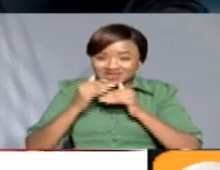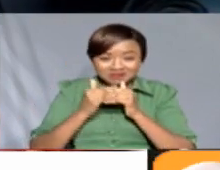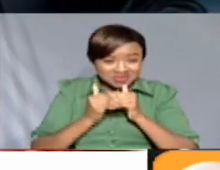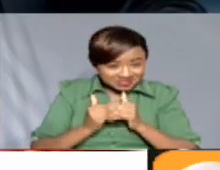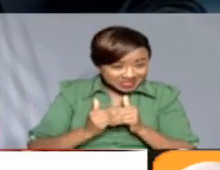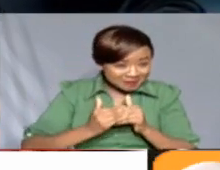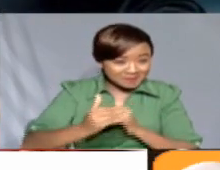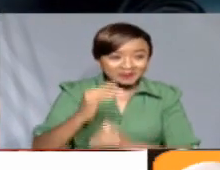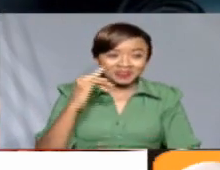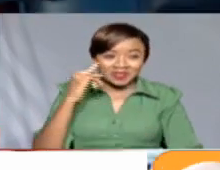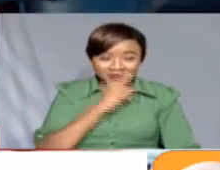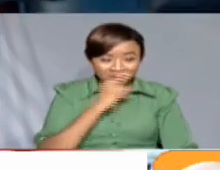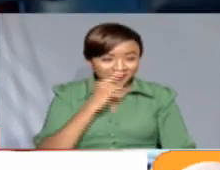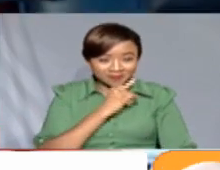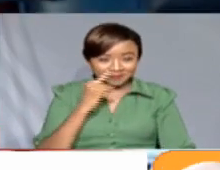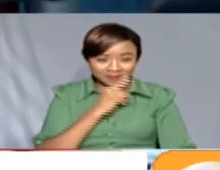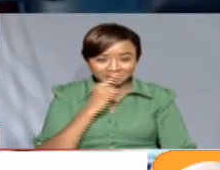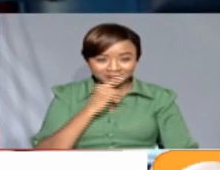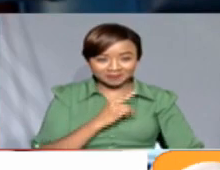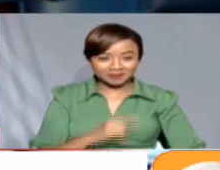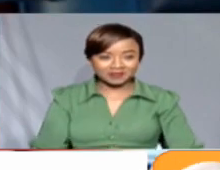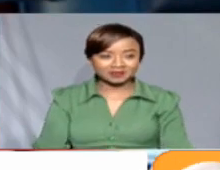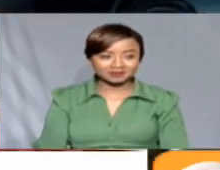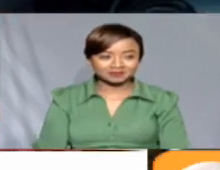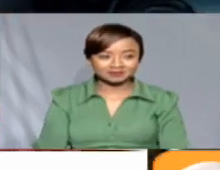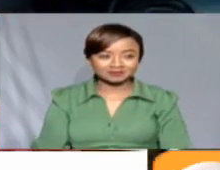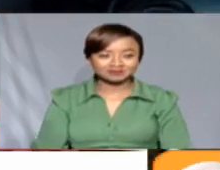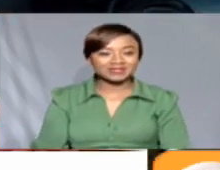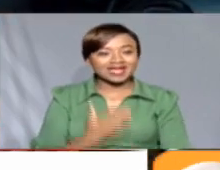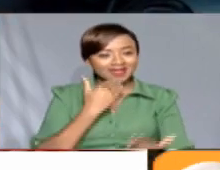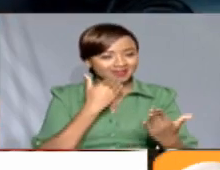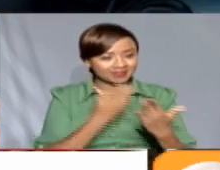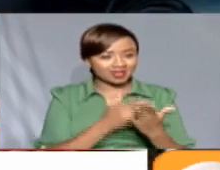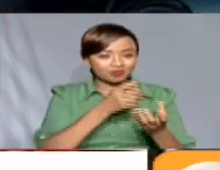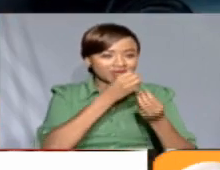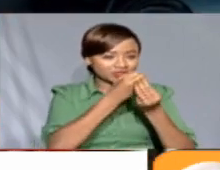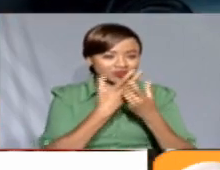that. Thanks for that. I think that's a good place to leave it, Dr. Kalebi. And thank you for the reality check.